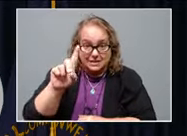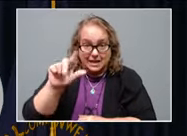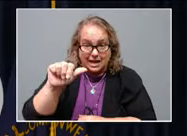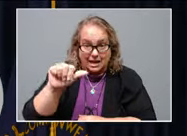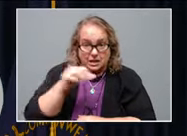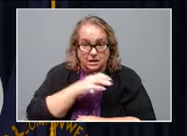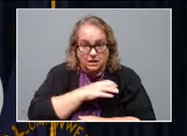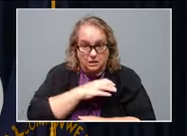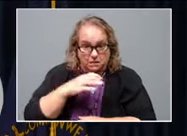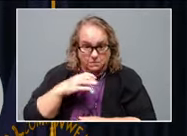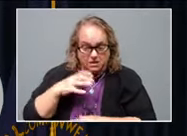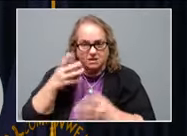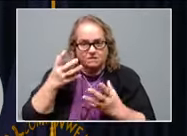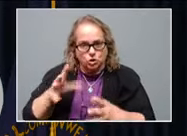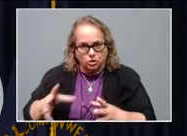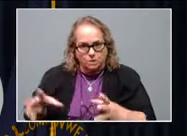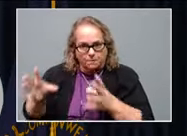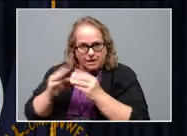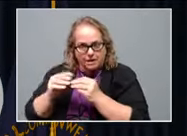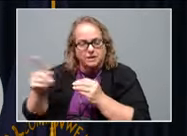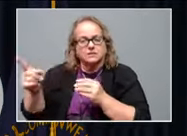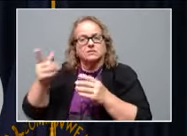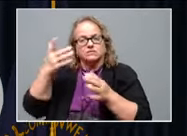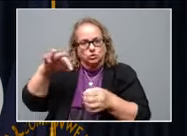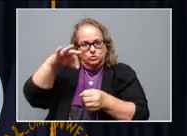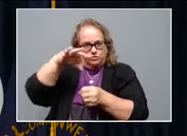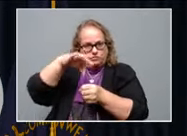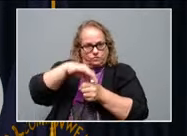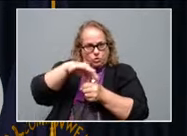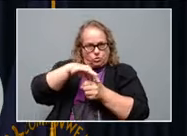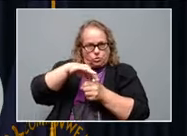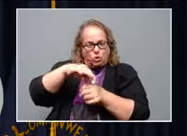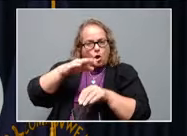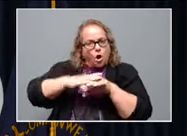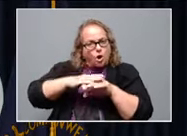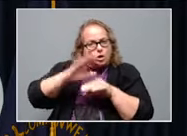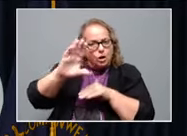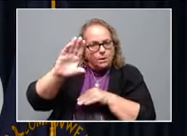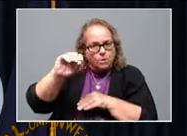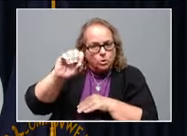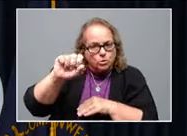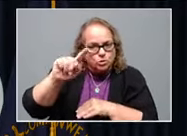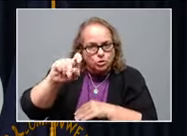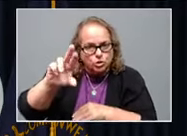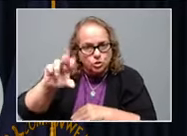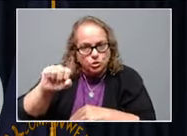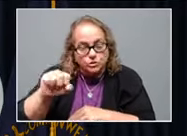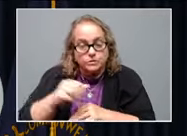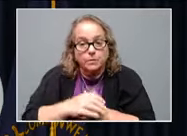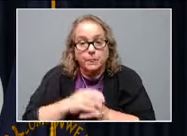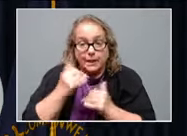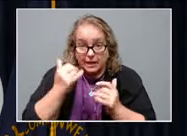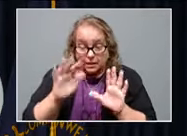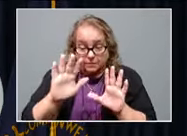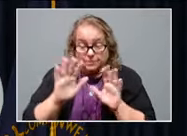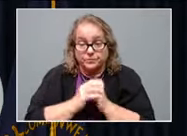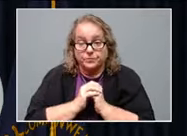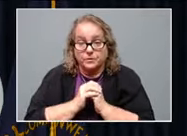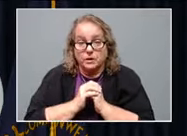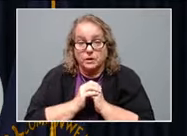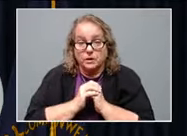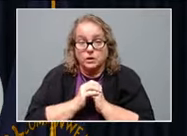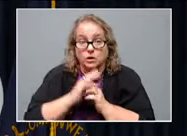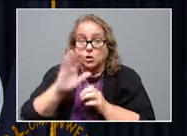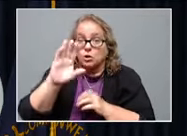and taken a preliminary vote on boosters. Now, this is not the third shot